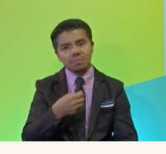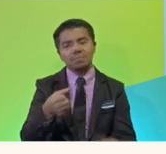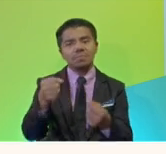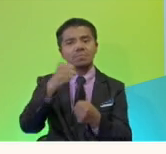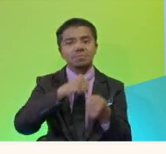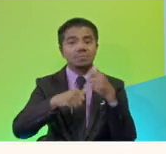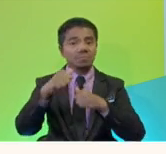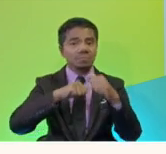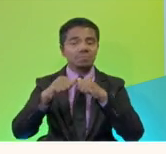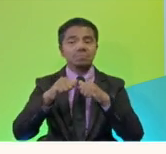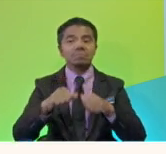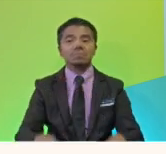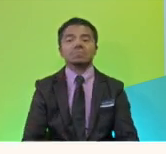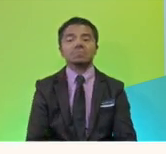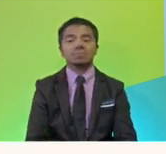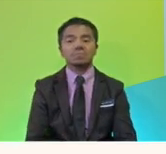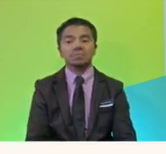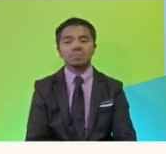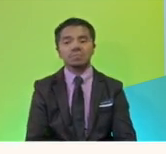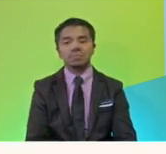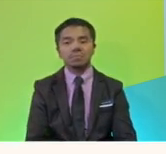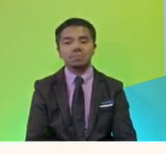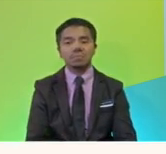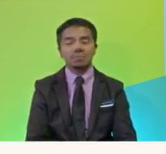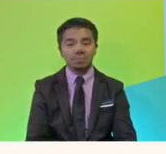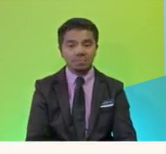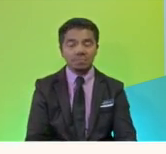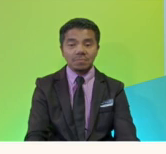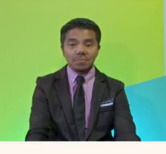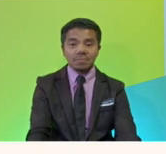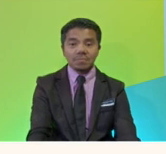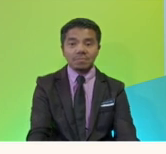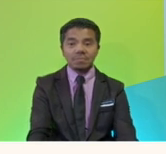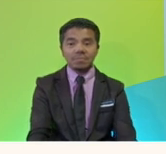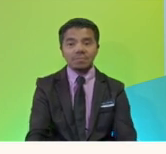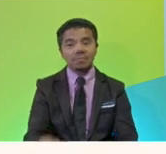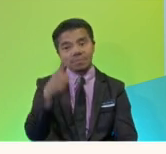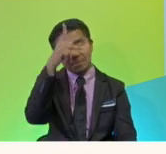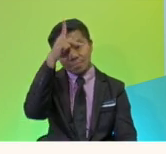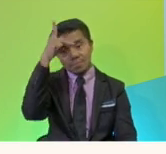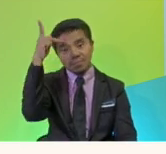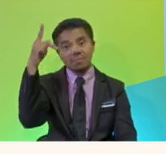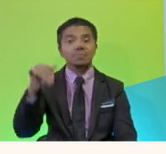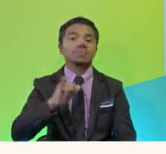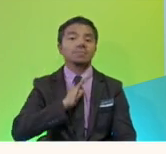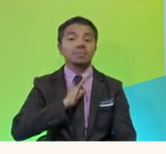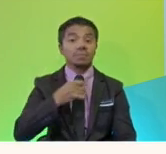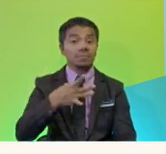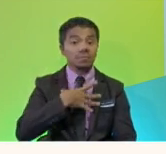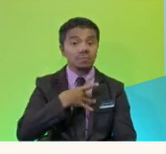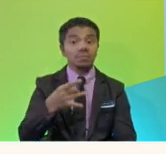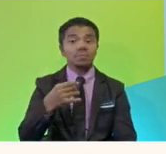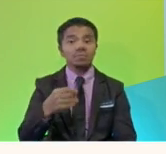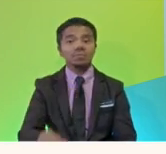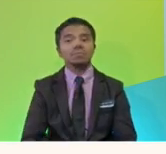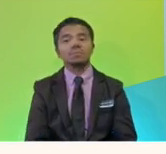lot of people making noise, laughing, and telling jokes. Because of this, I like to surf. It's